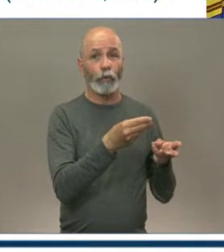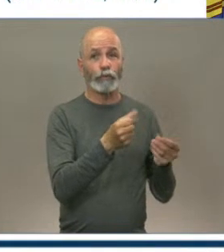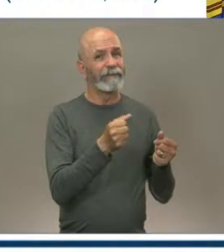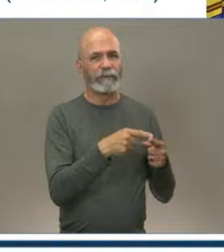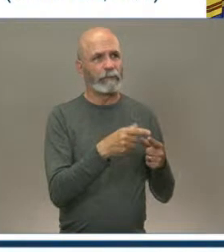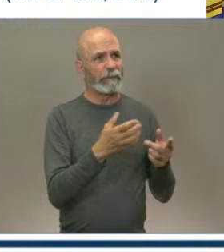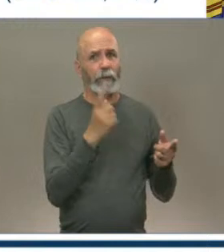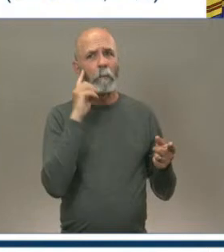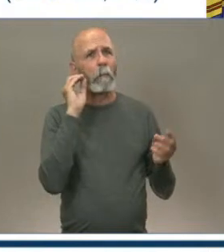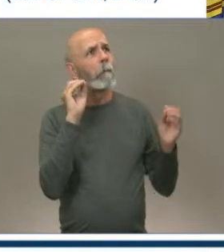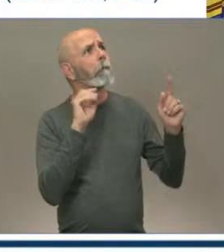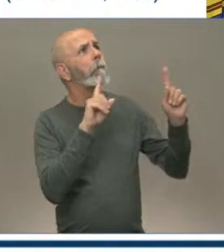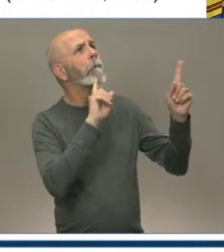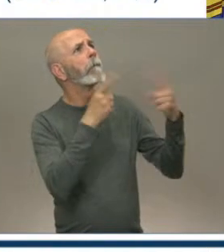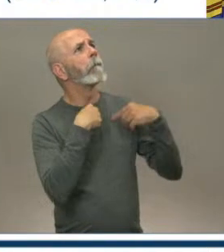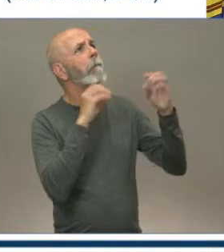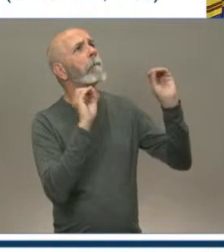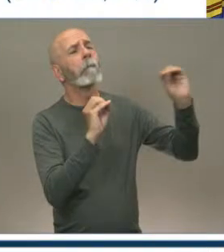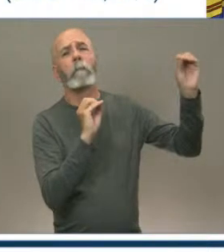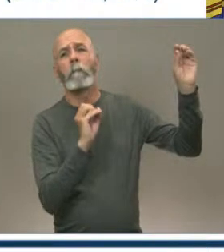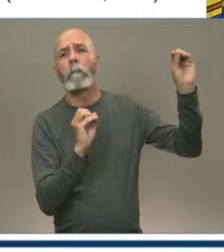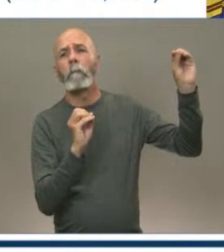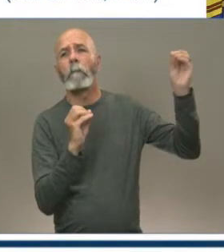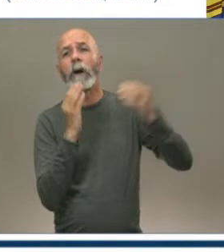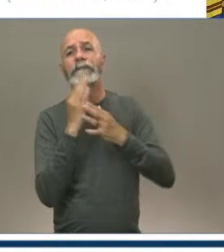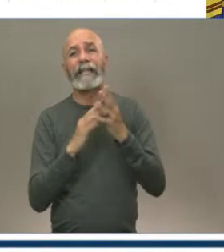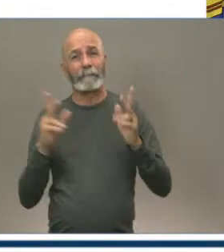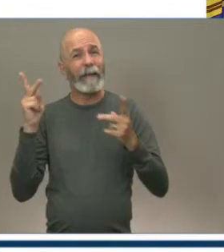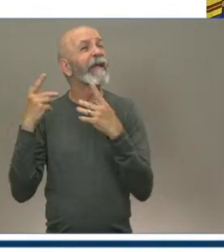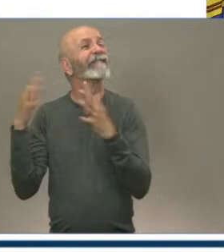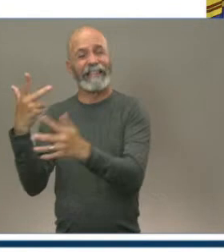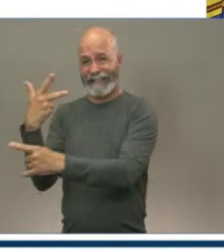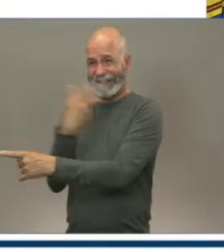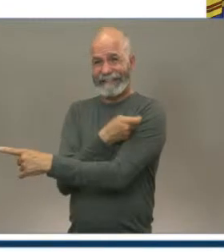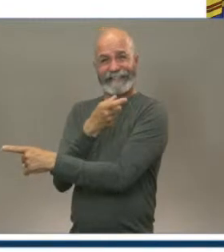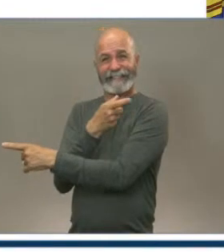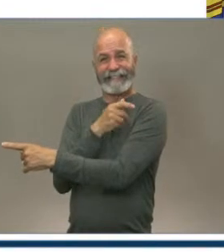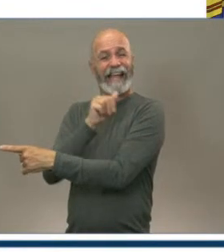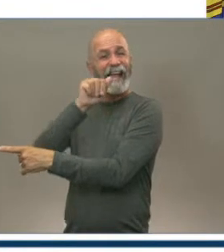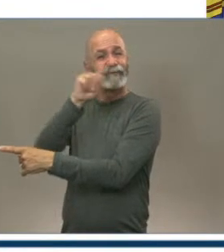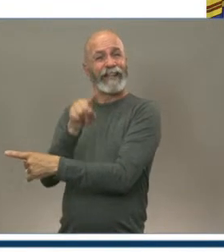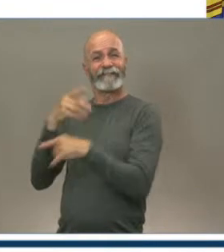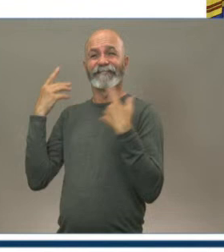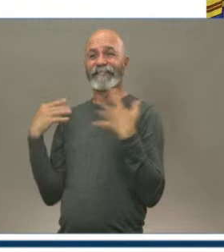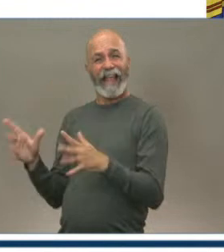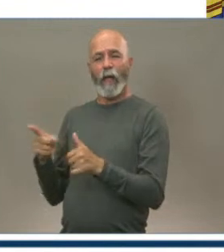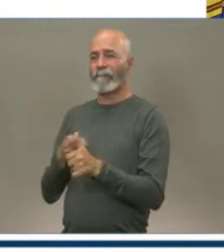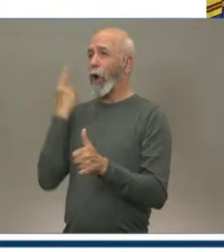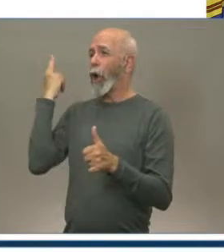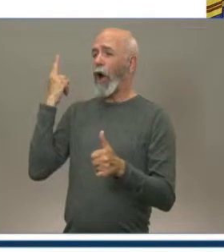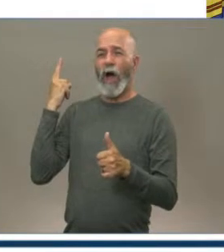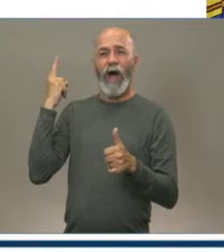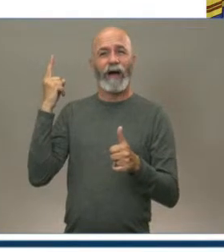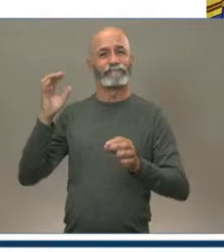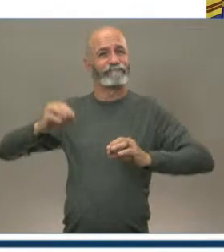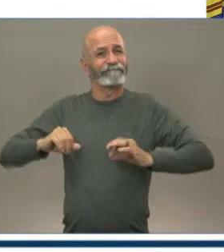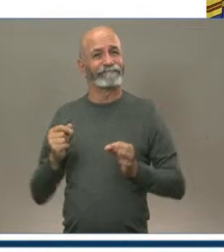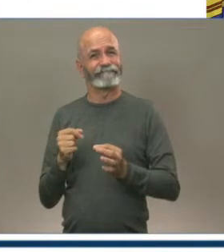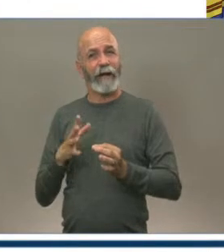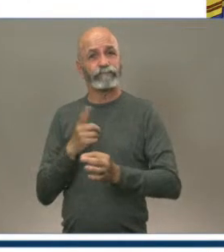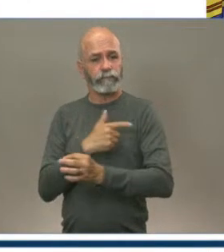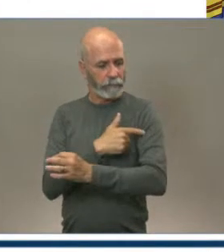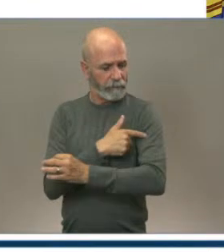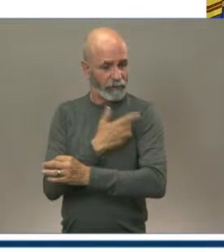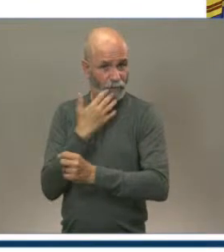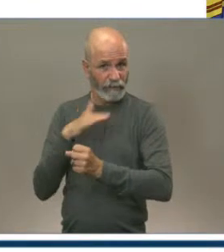have already gotten AstraZeneca are now nervous if their first dose is even valid, or like if they can mix them, or if they'll have to get fully vaccinated with